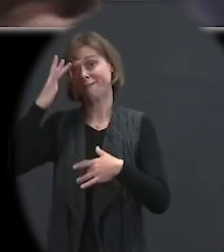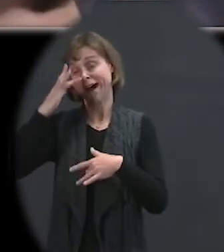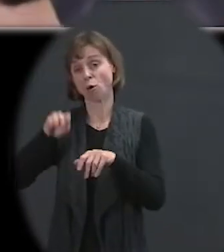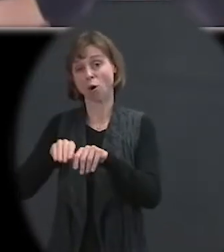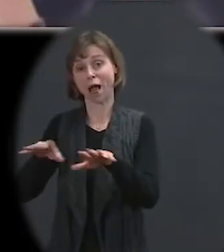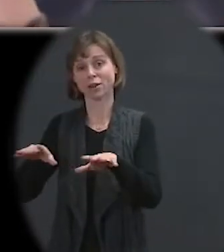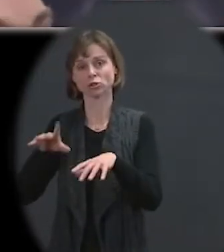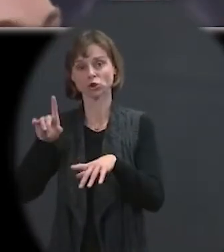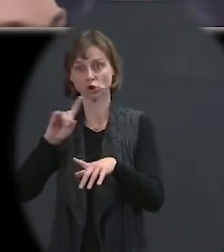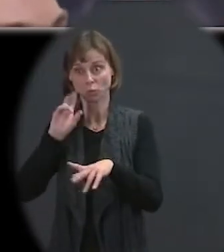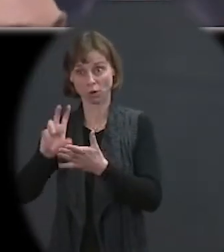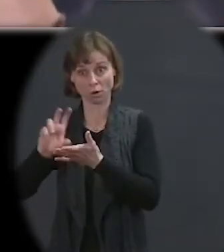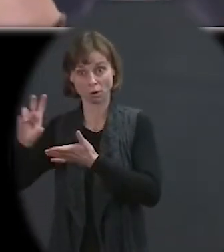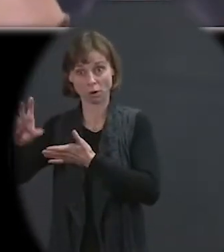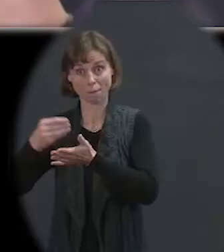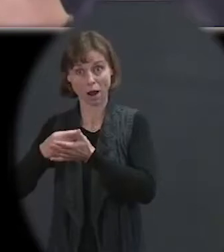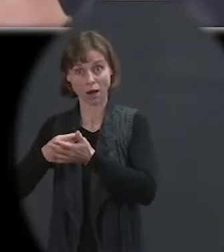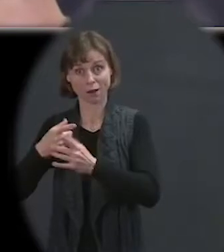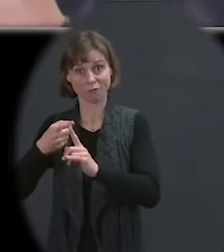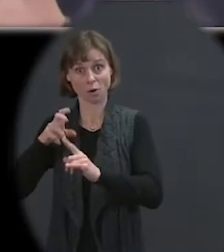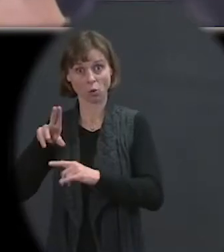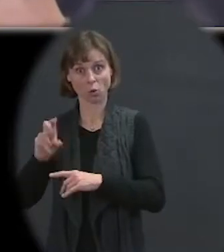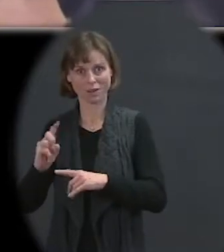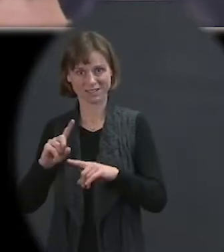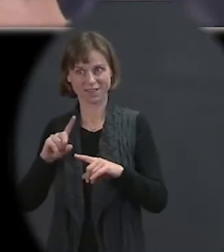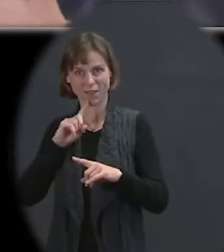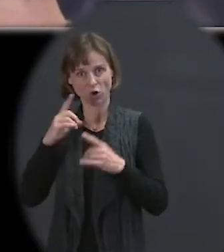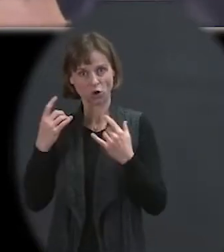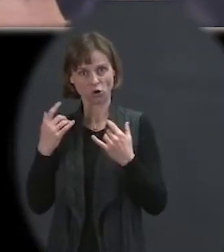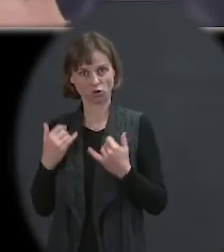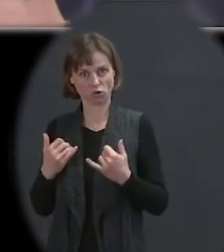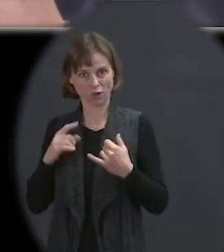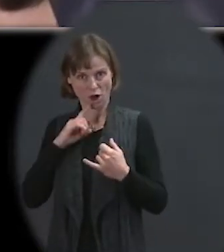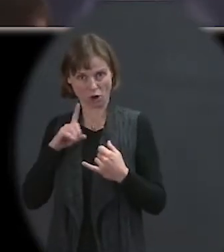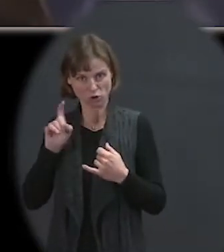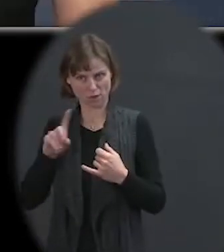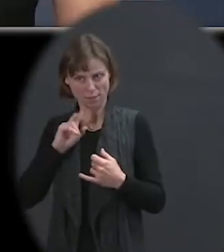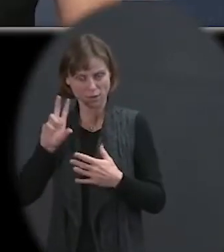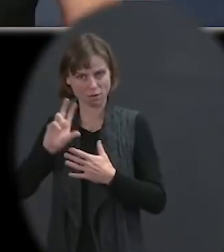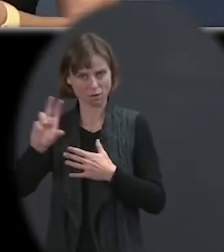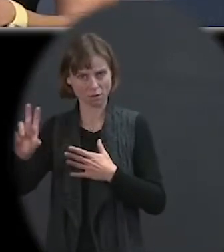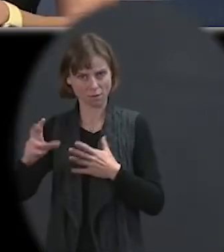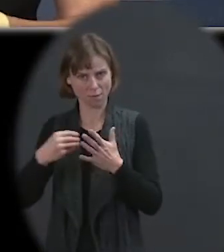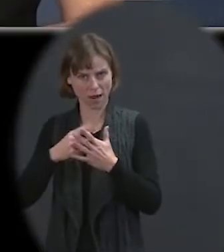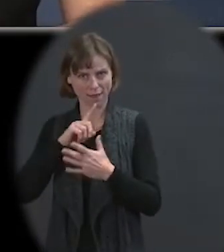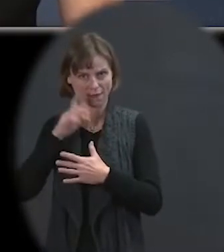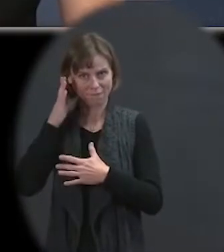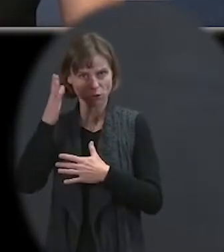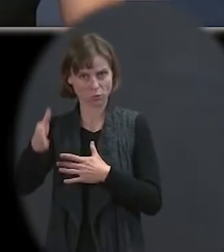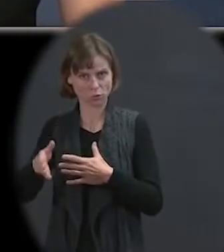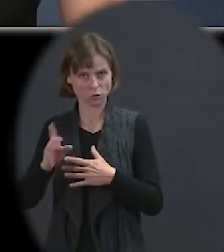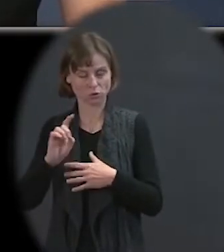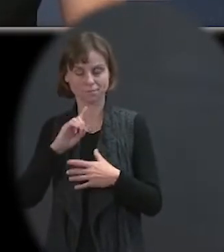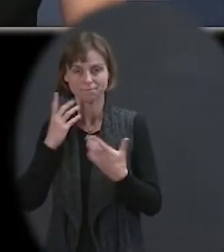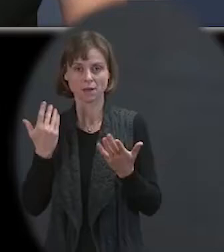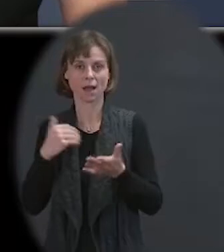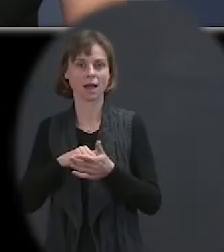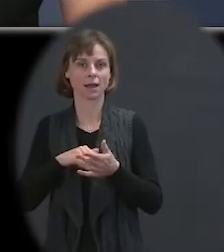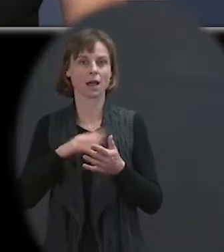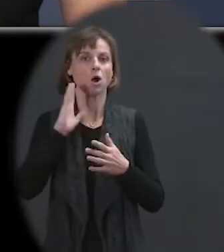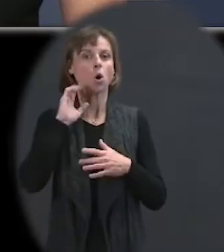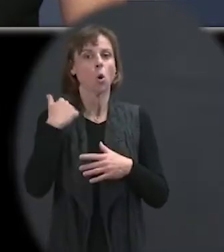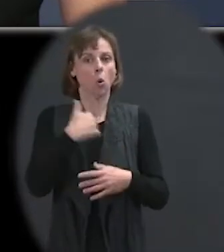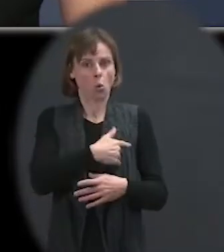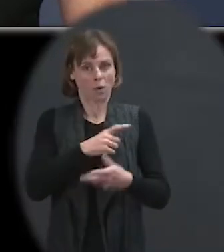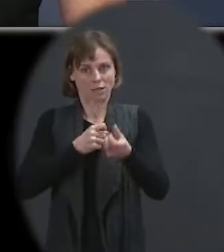not slated to receive any money in the near future. Again, there'll be, we support a robust